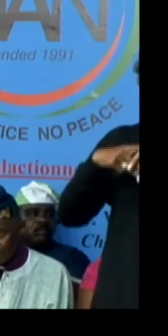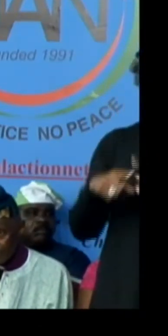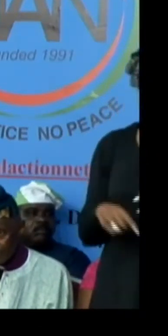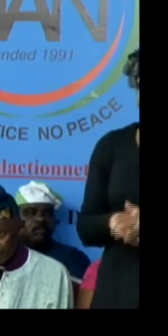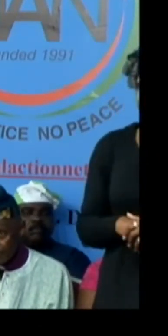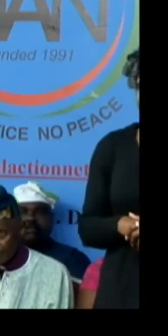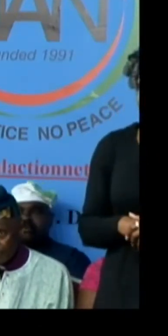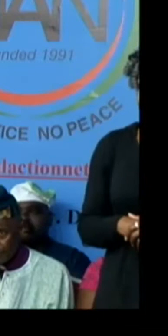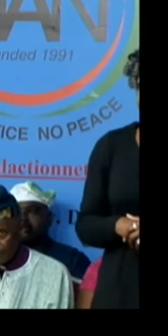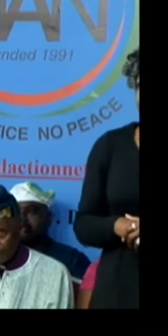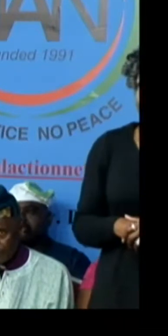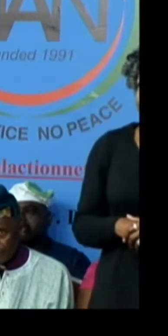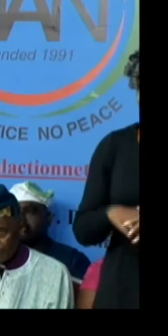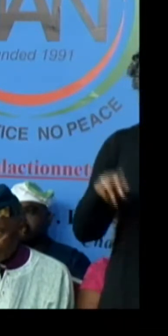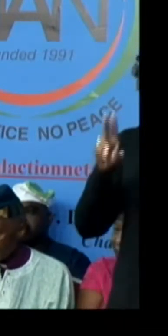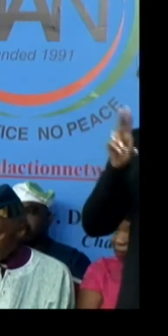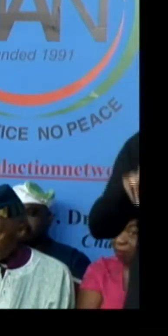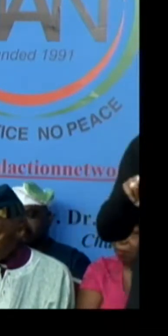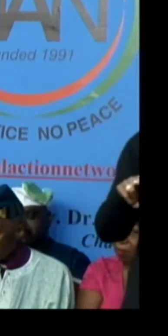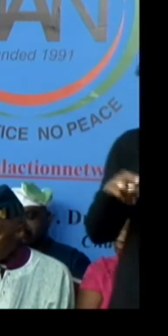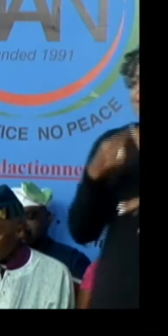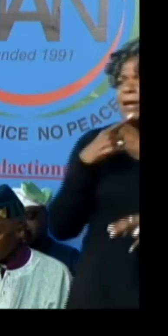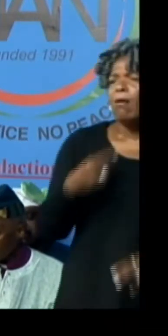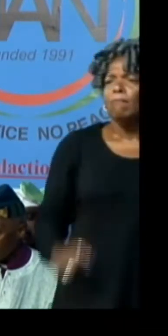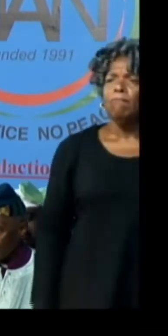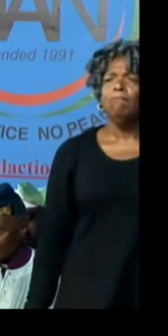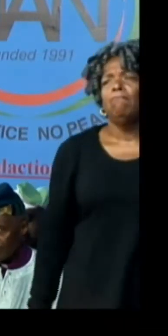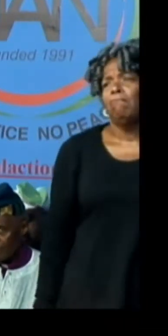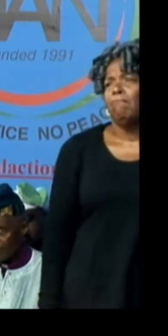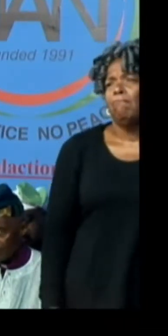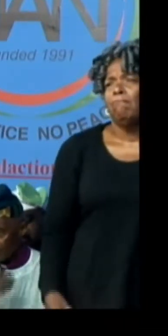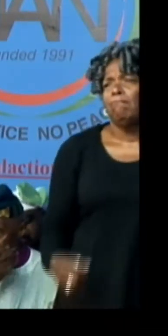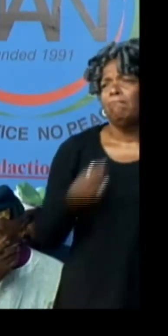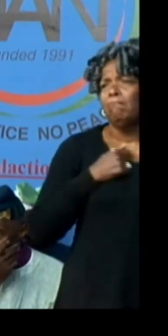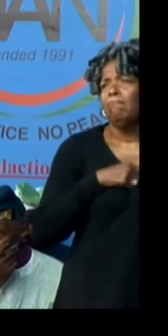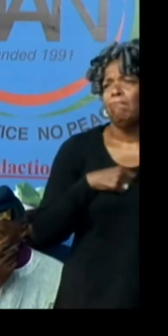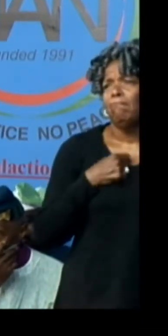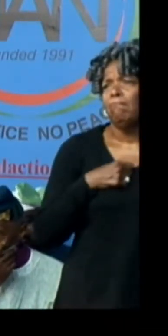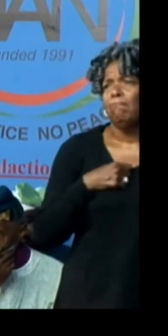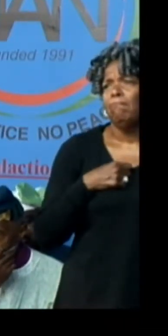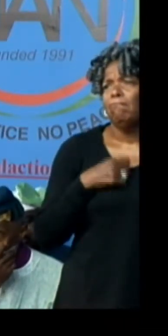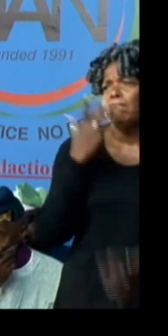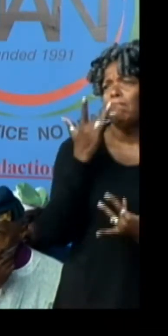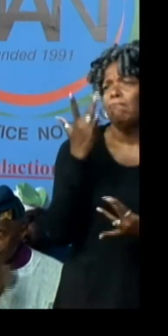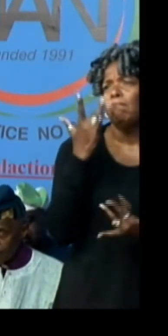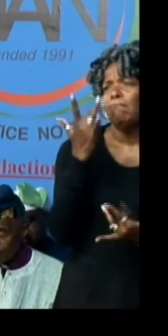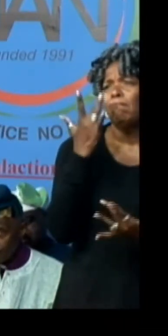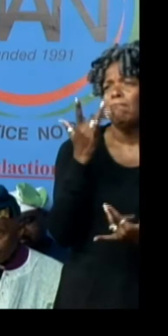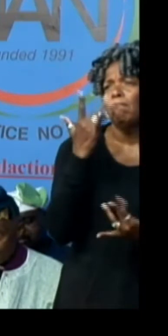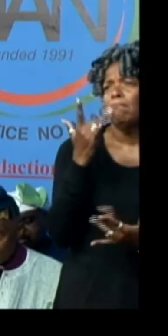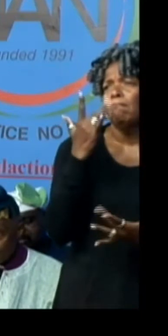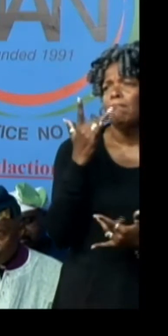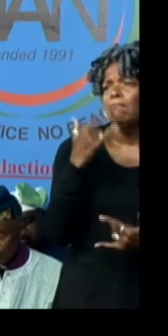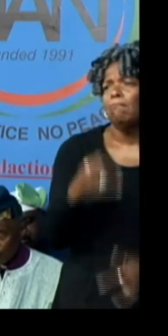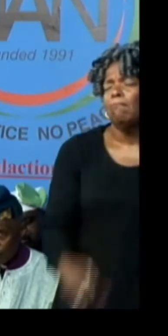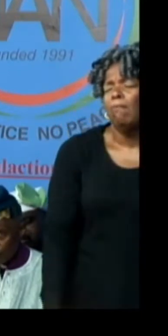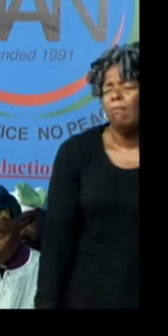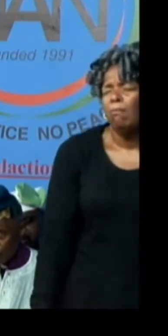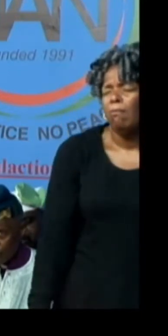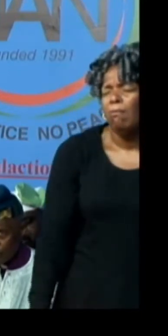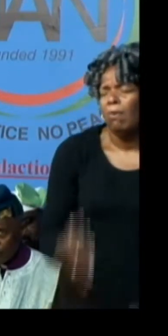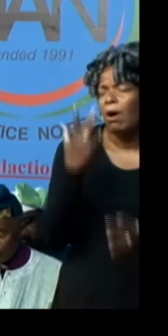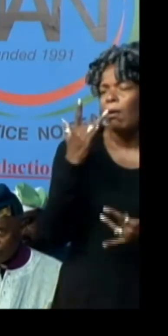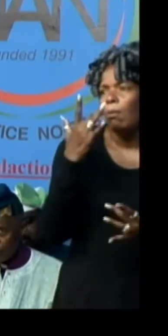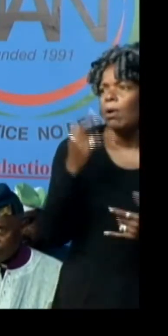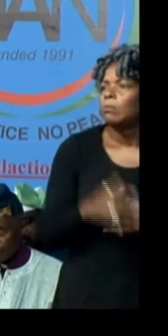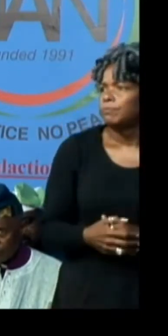Quit sitting around having a pity party. Quit sitting around feeling sorry for yourself. Yeah,